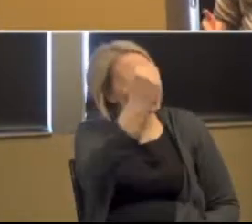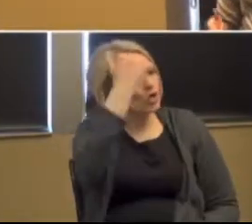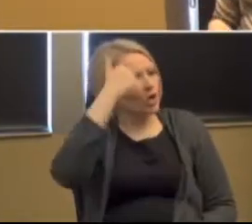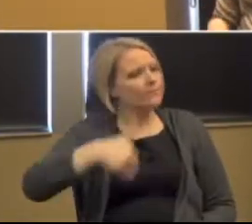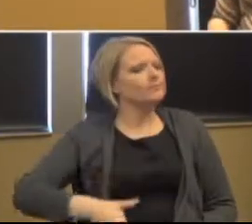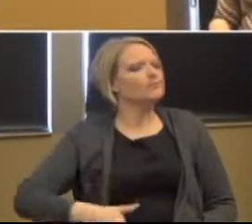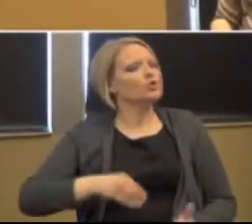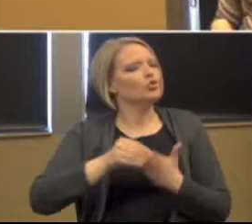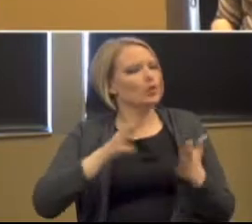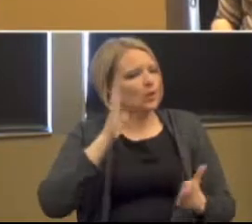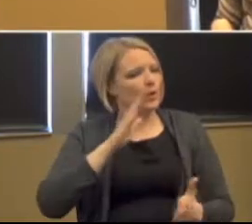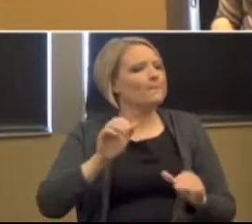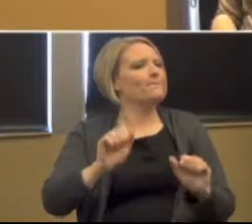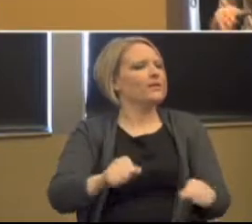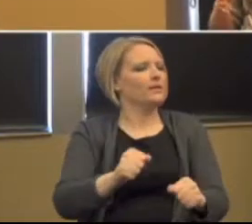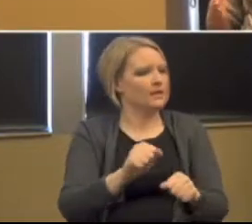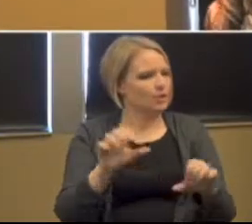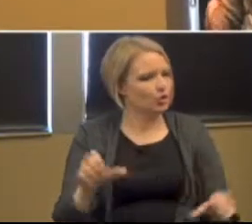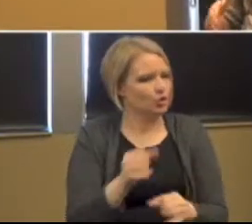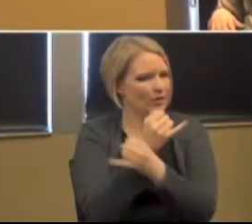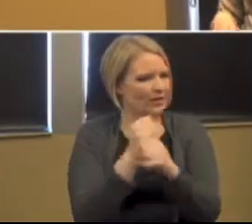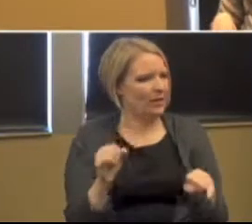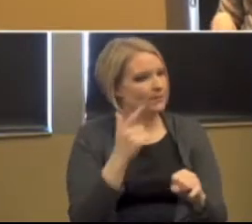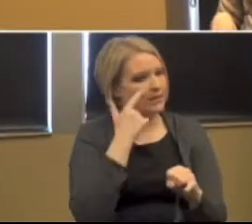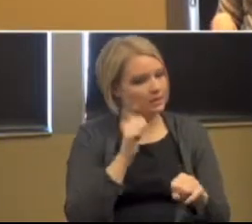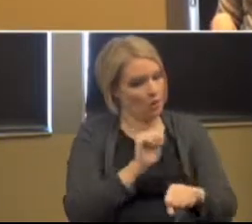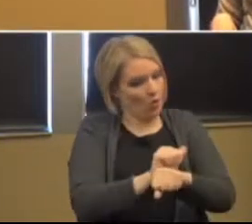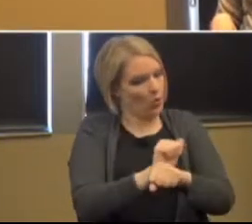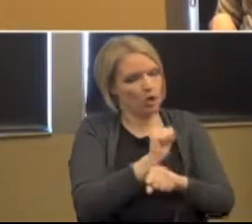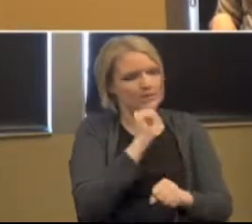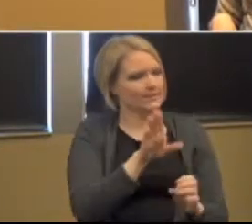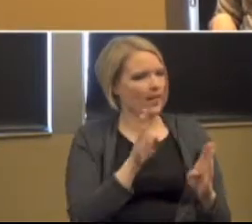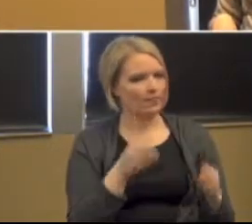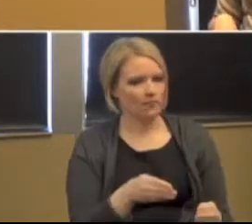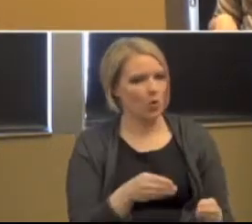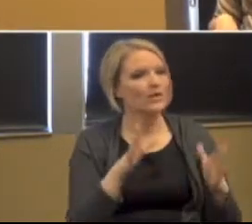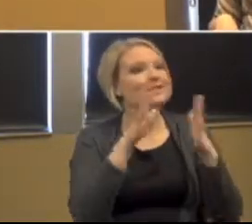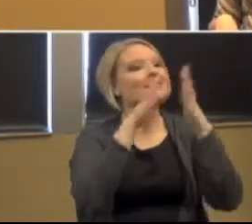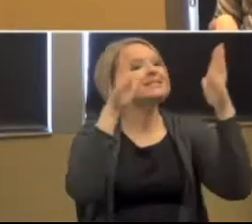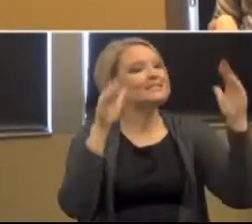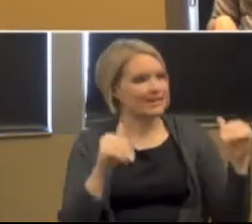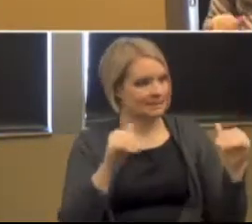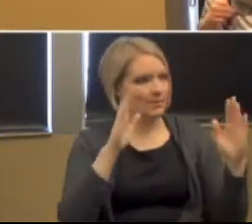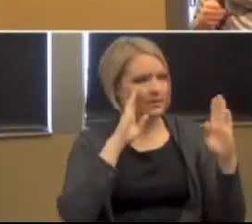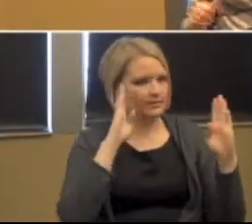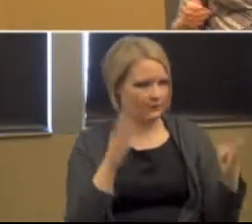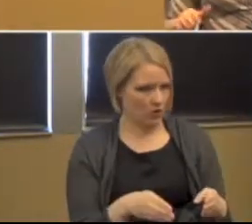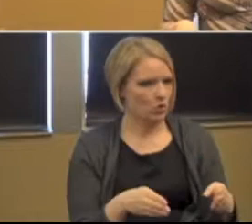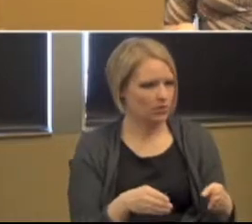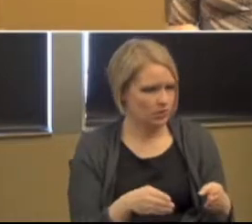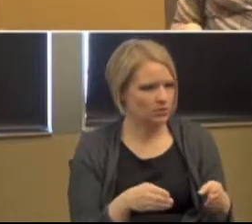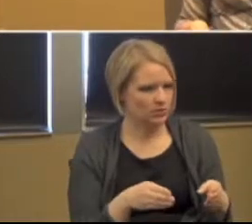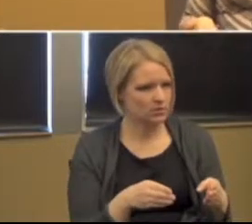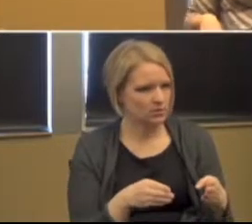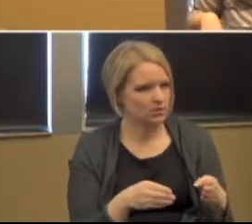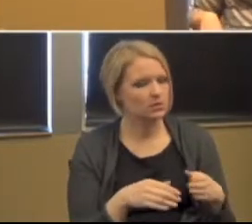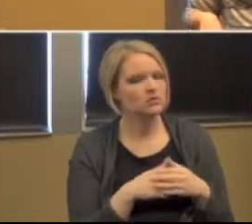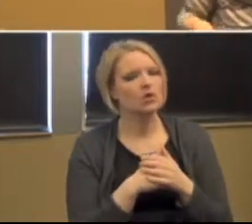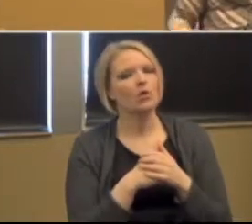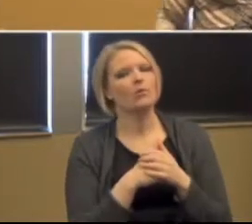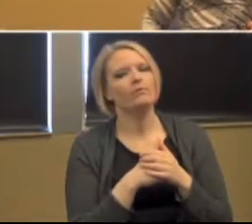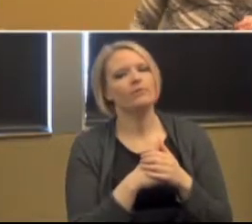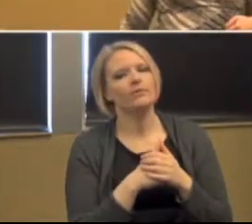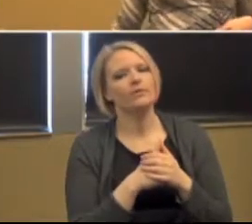complete independently because it's not about the work at first. Does that answer your question? And I